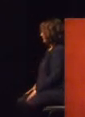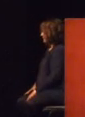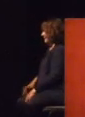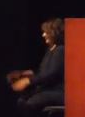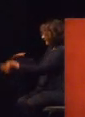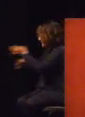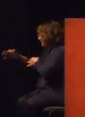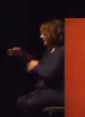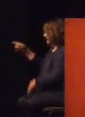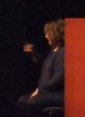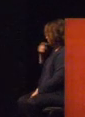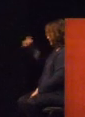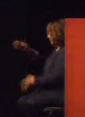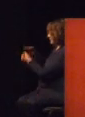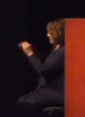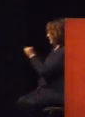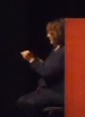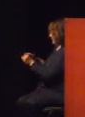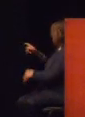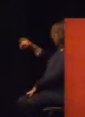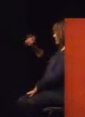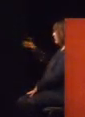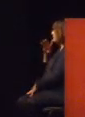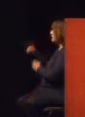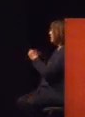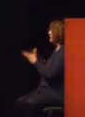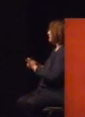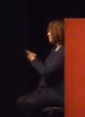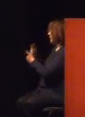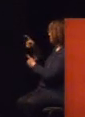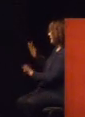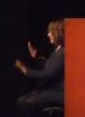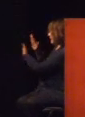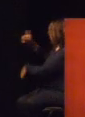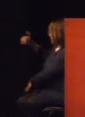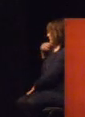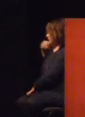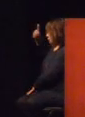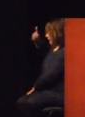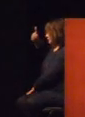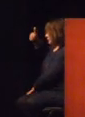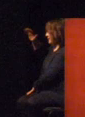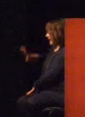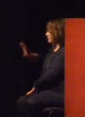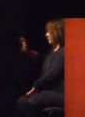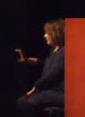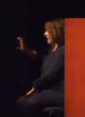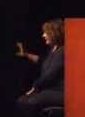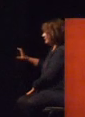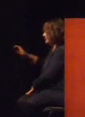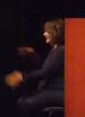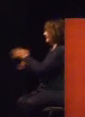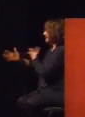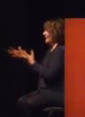but instead told his own story. He was asked to speak about the challenges he's faced as chancellor of our system, and instead he wanted to